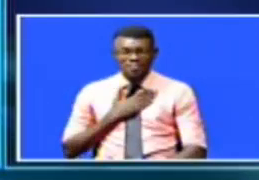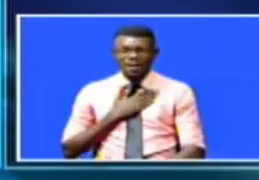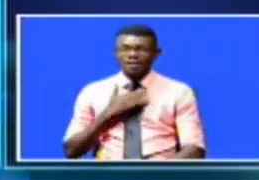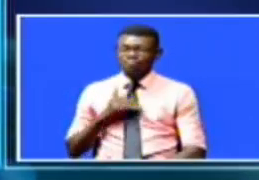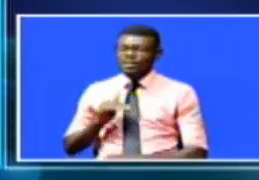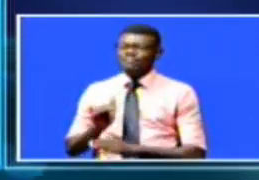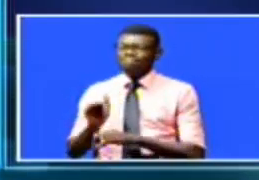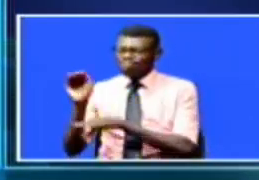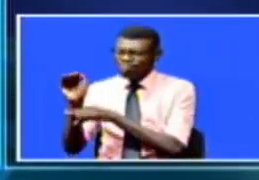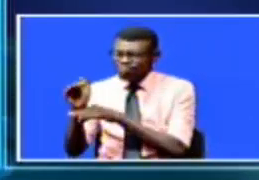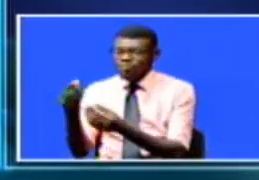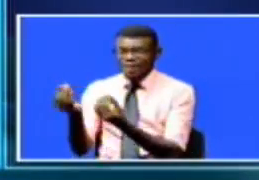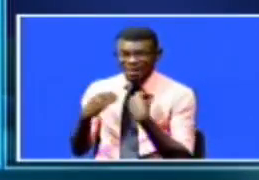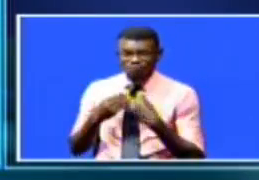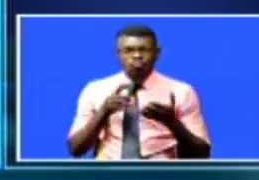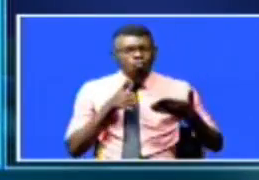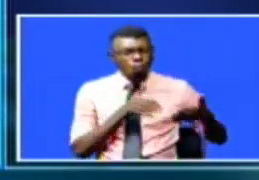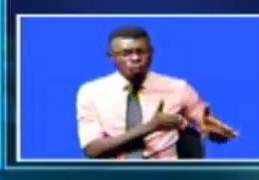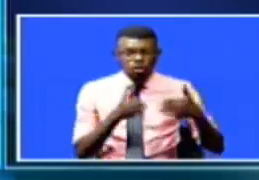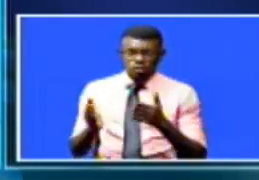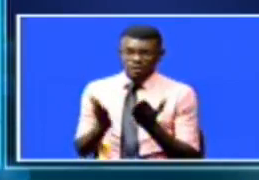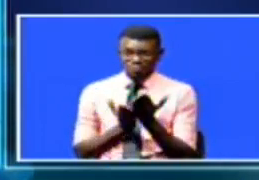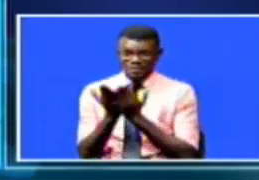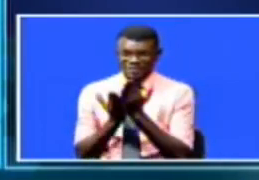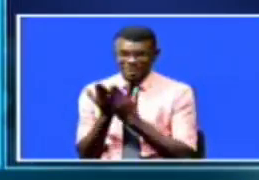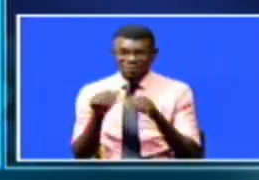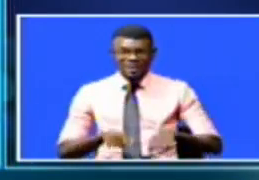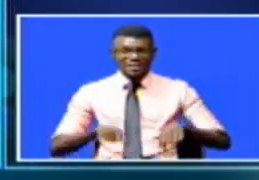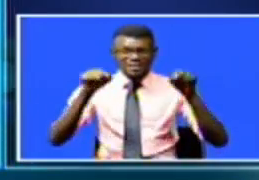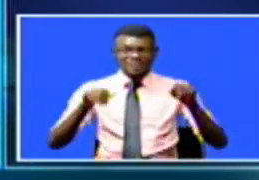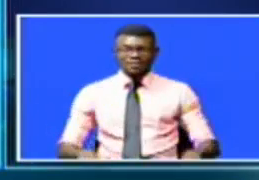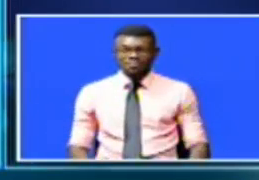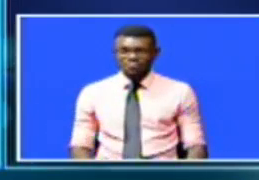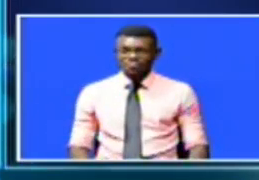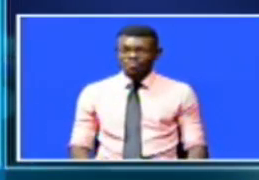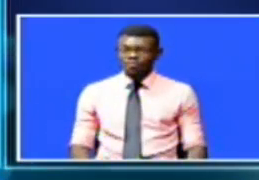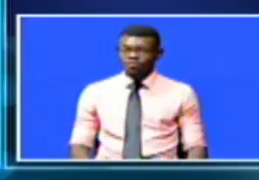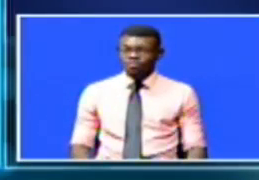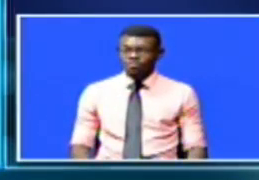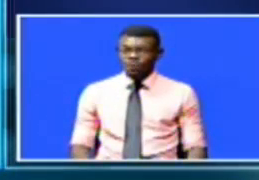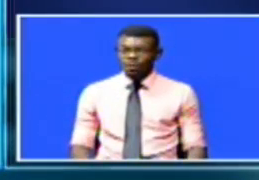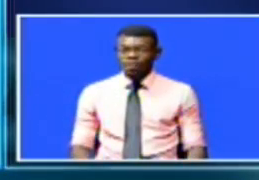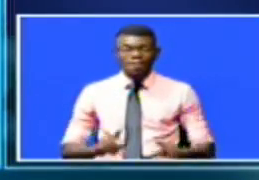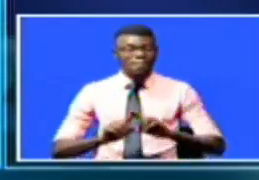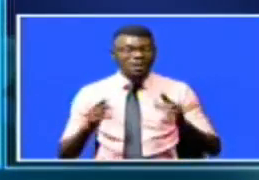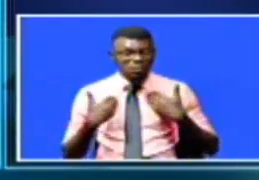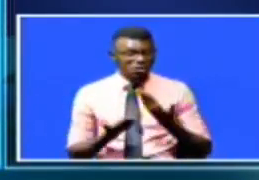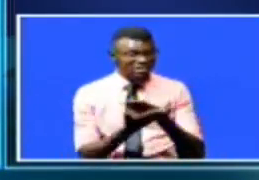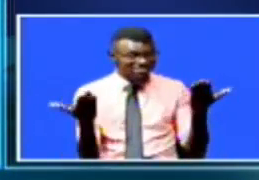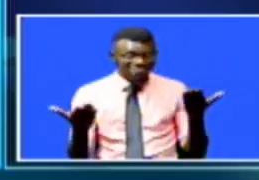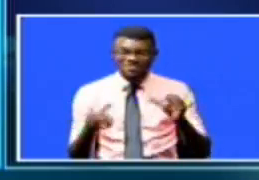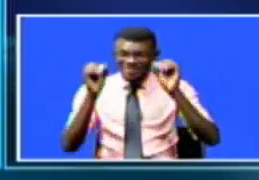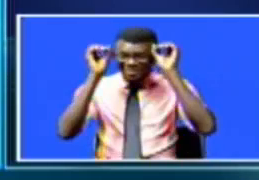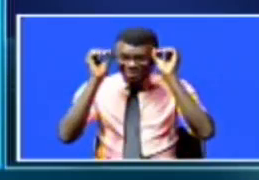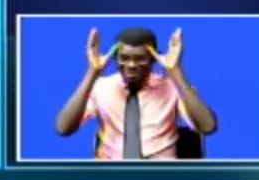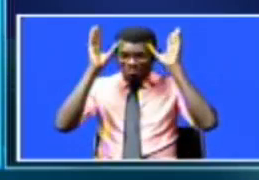an opportunity to be able to serve you as your chair. And in fact, when I did that, one thing which will surprise many Kenyans, which is a fact,